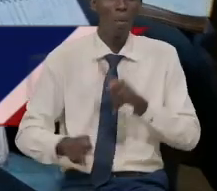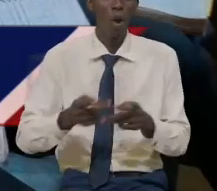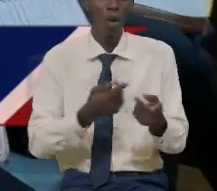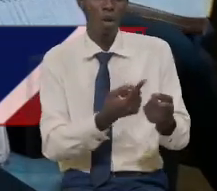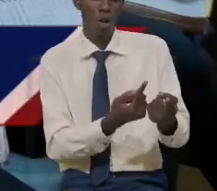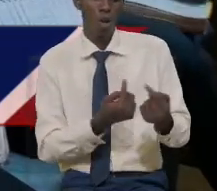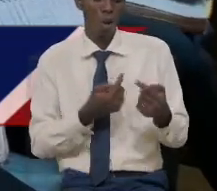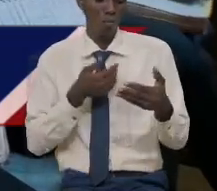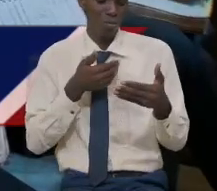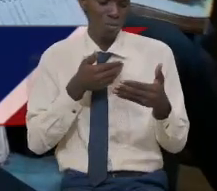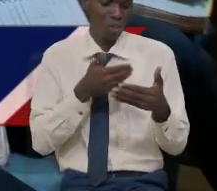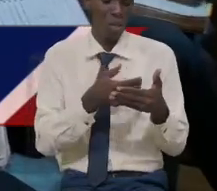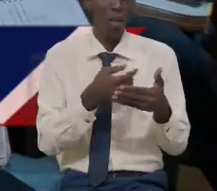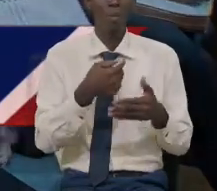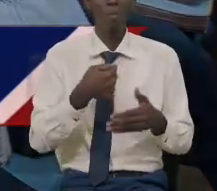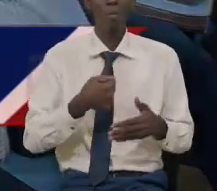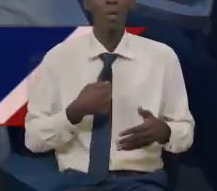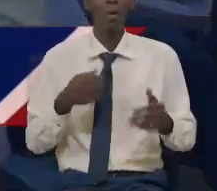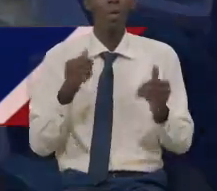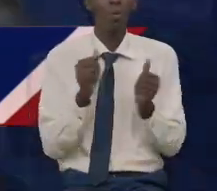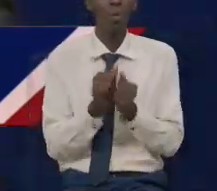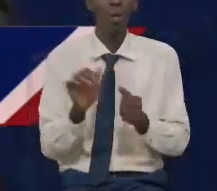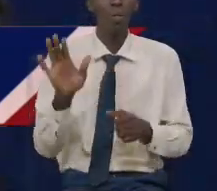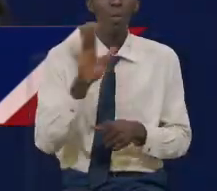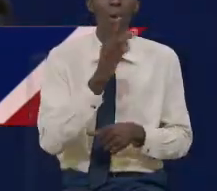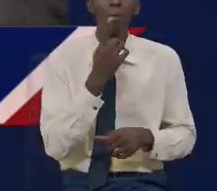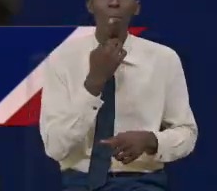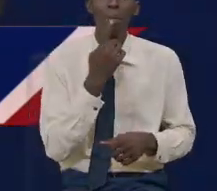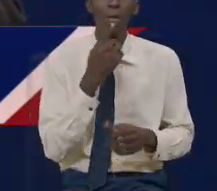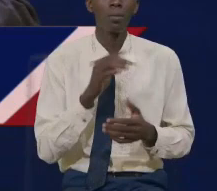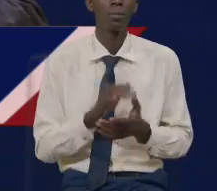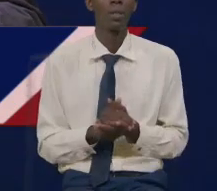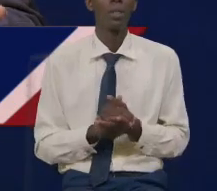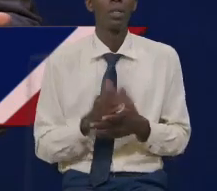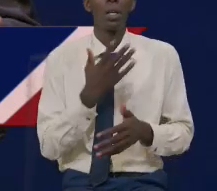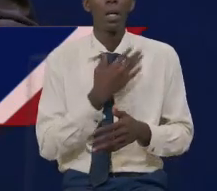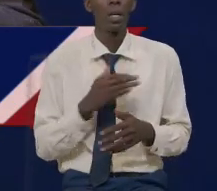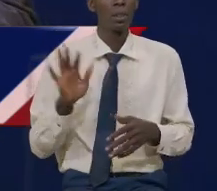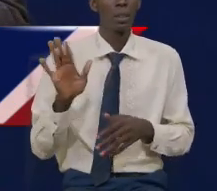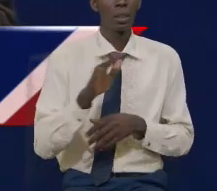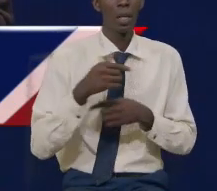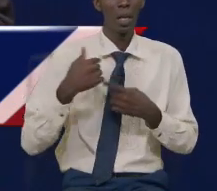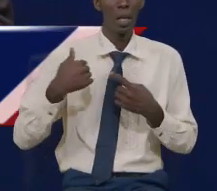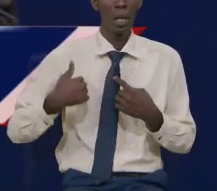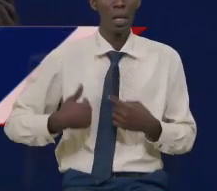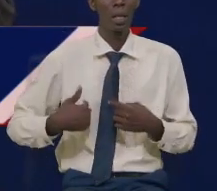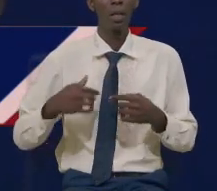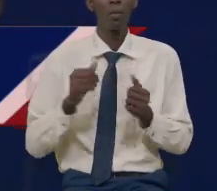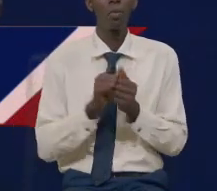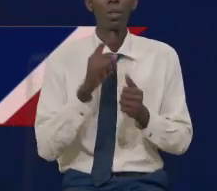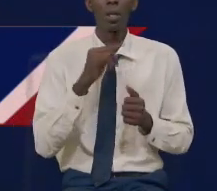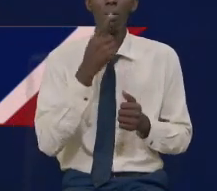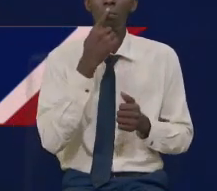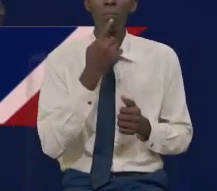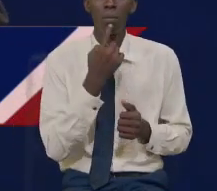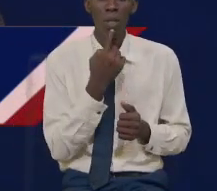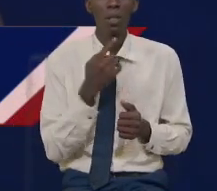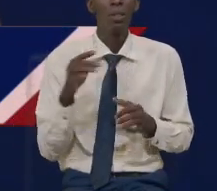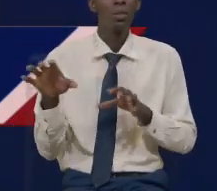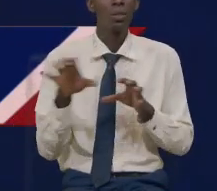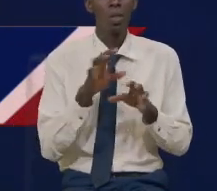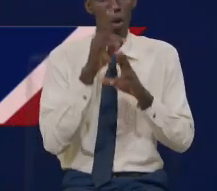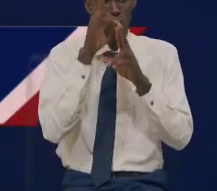near me with their mouth and their heart and with their lips, do they honor